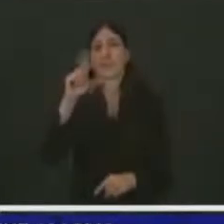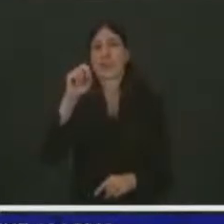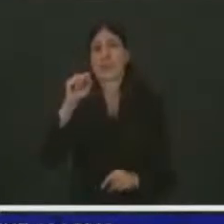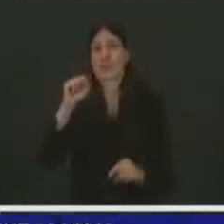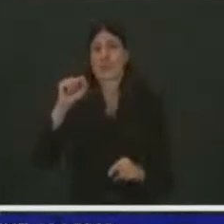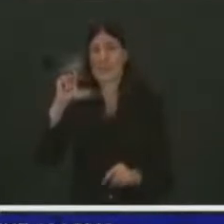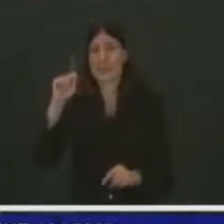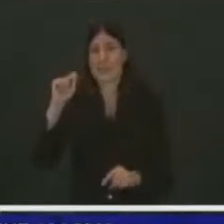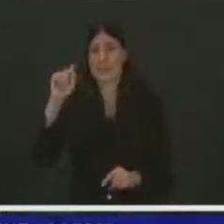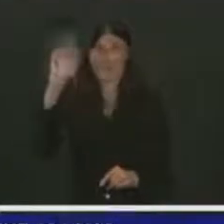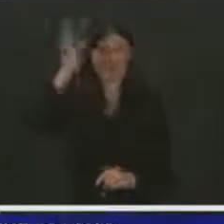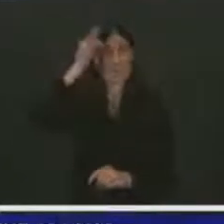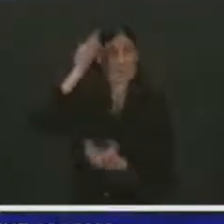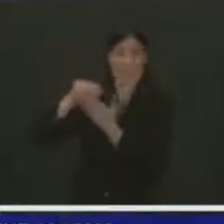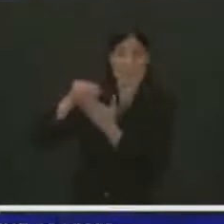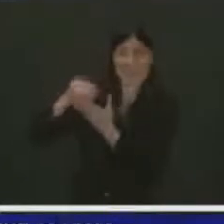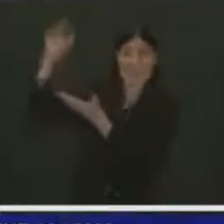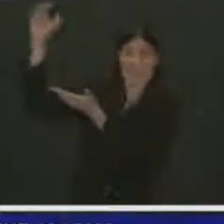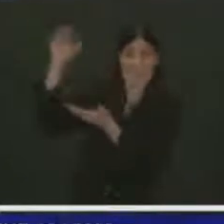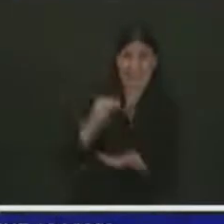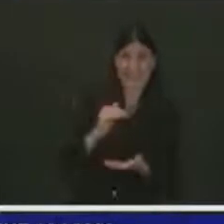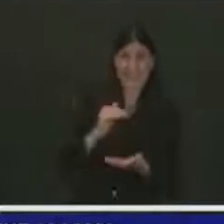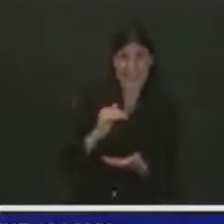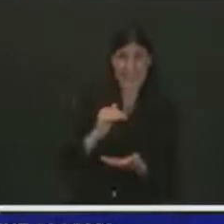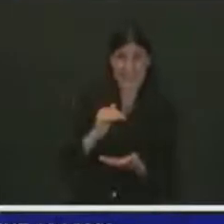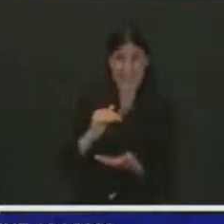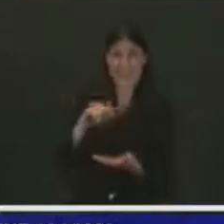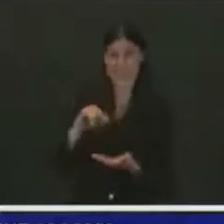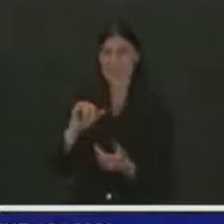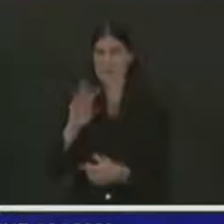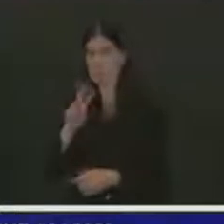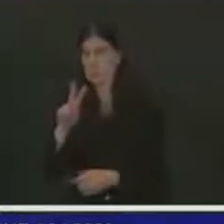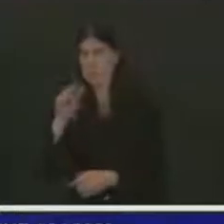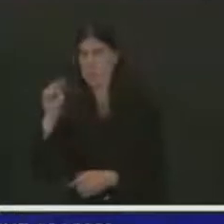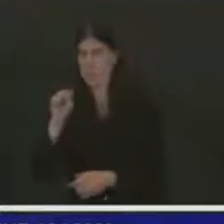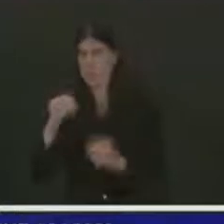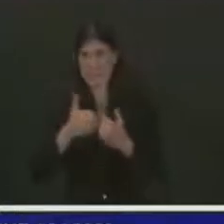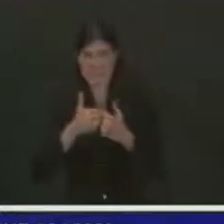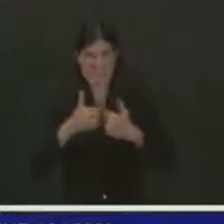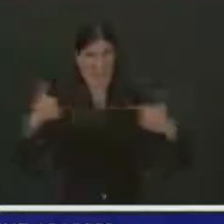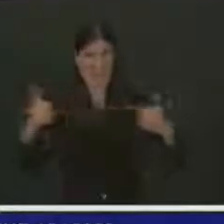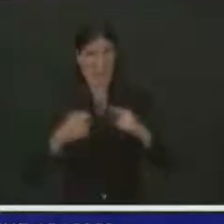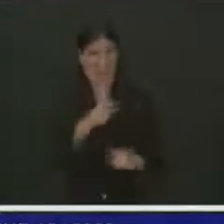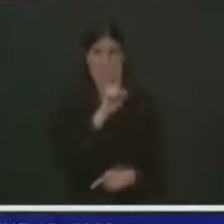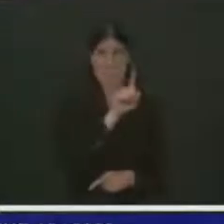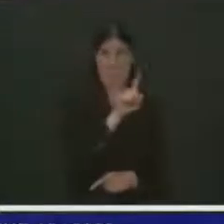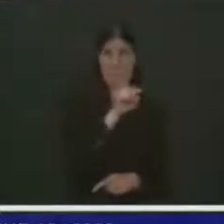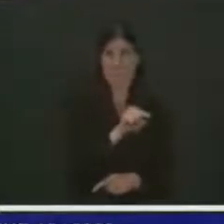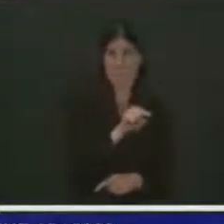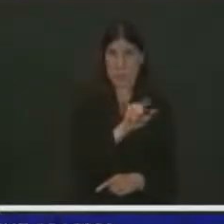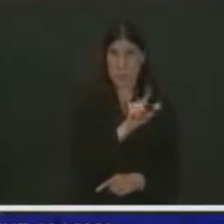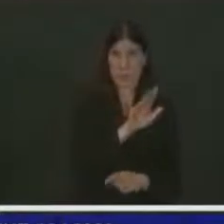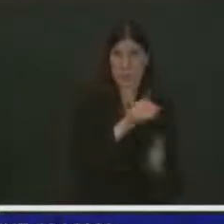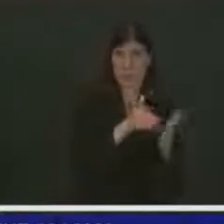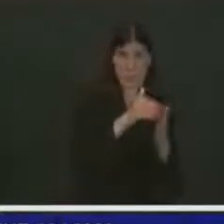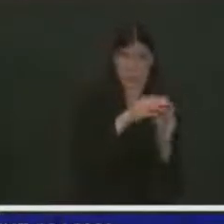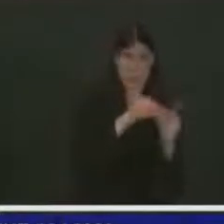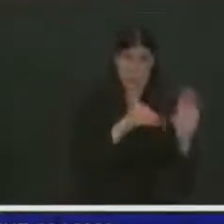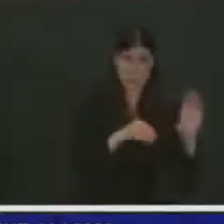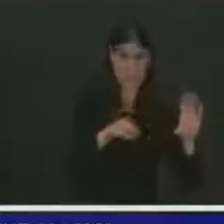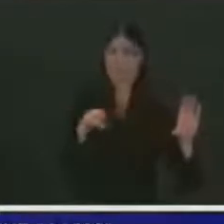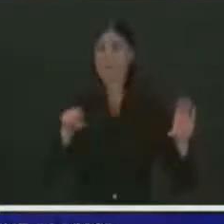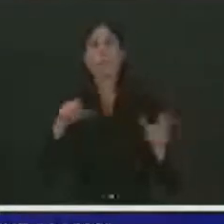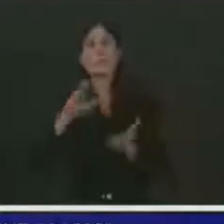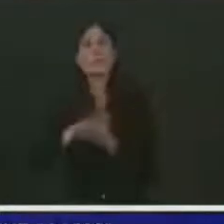change. It's going to be sent out by RIDE according to a federal formula to cities and towns